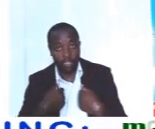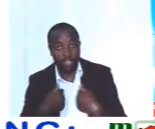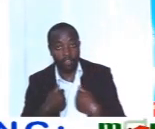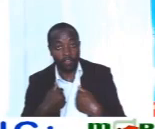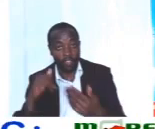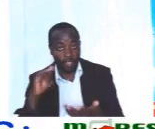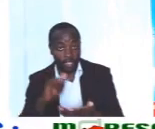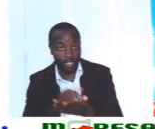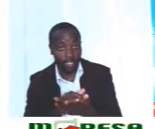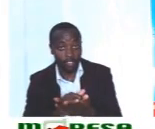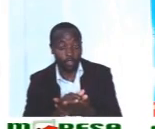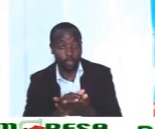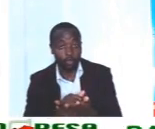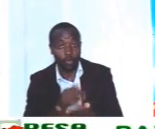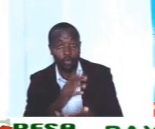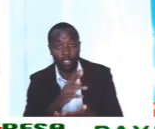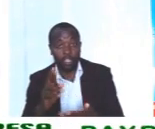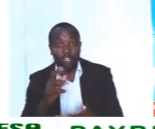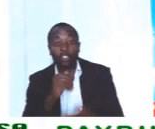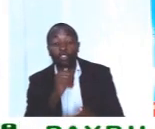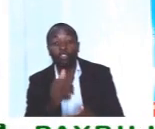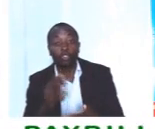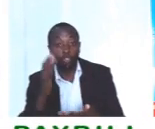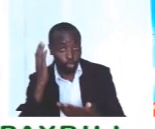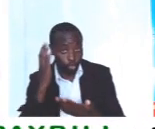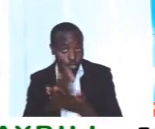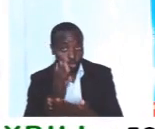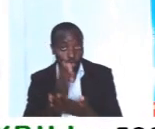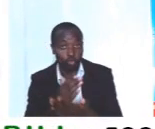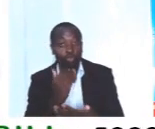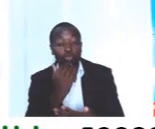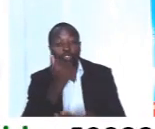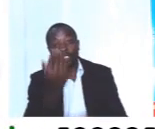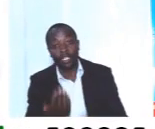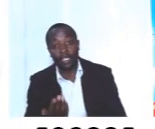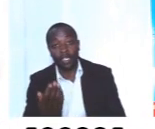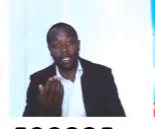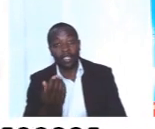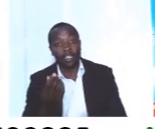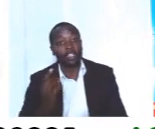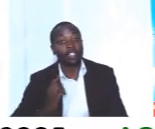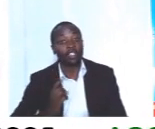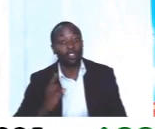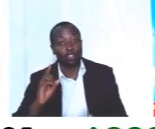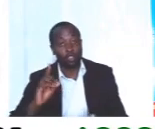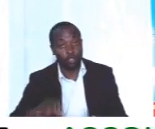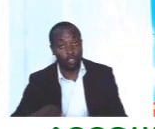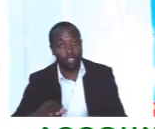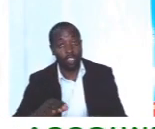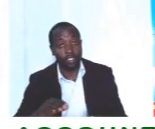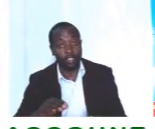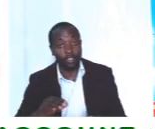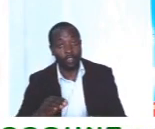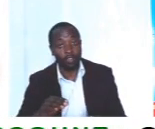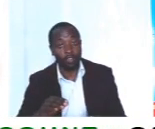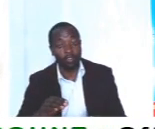not legitimate, not true sons and daughters at all.